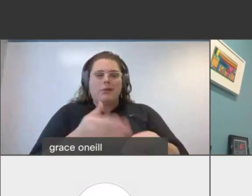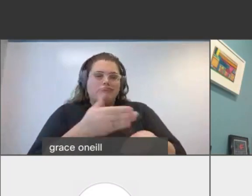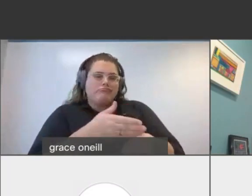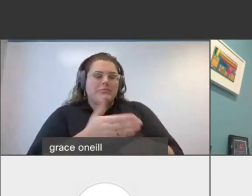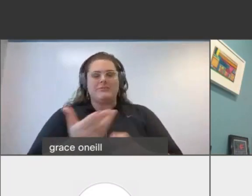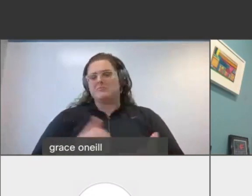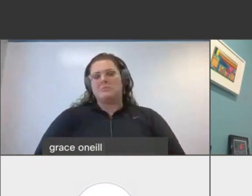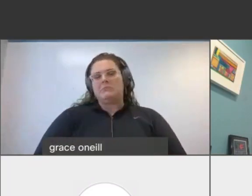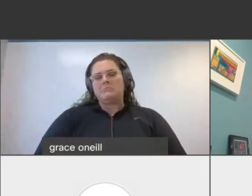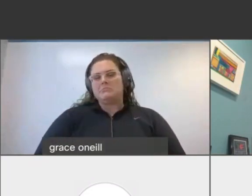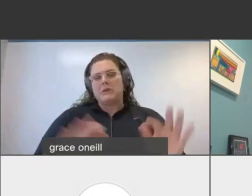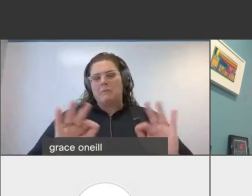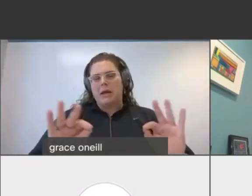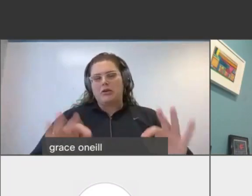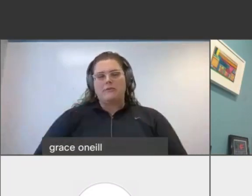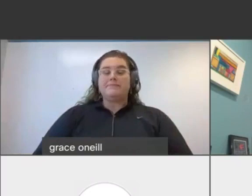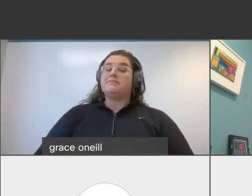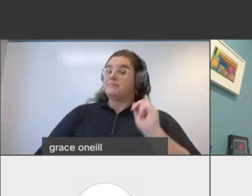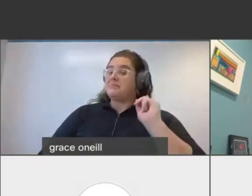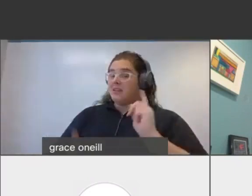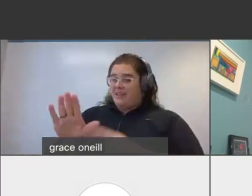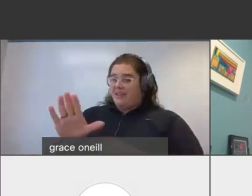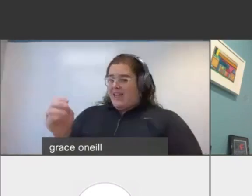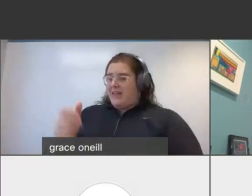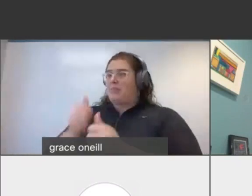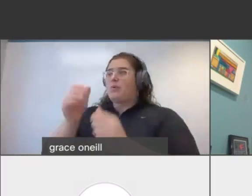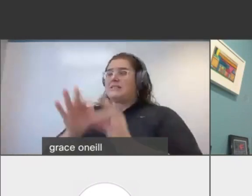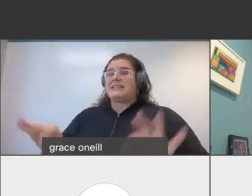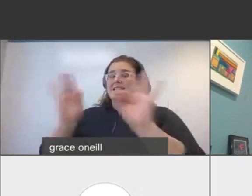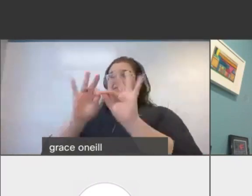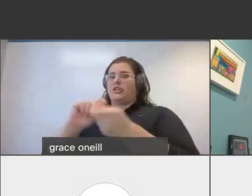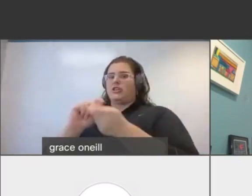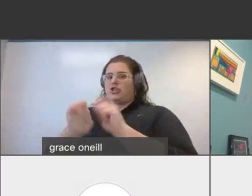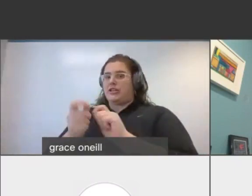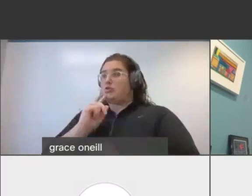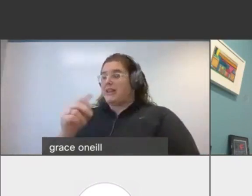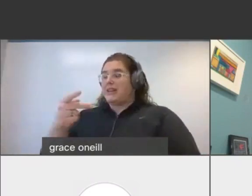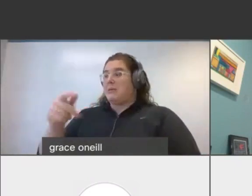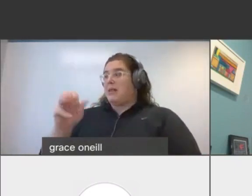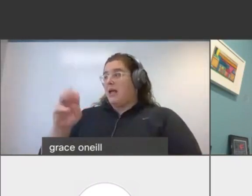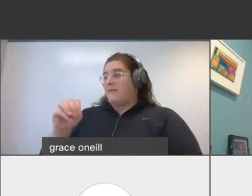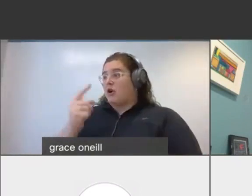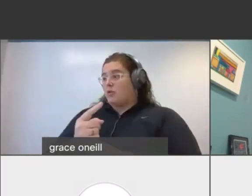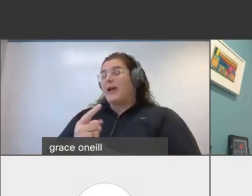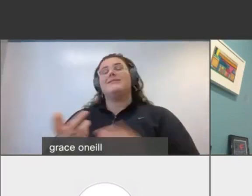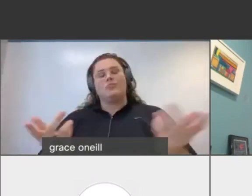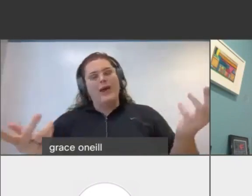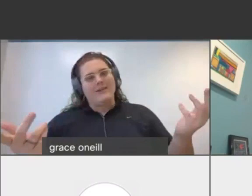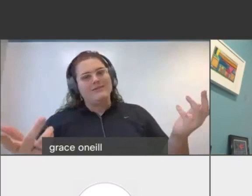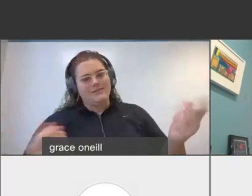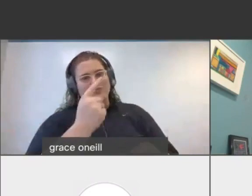most significant change is really the platform on which it operates, right? Right. Which has nothing to do with sort